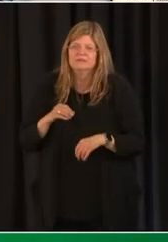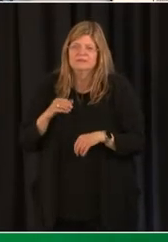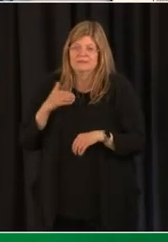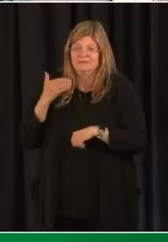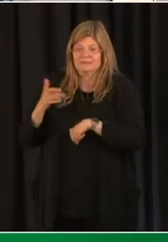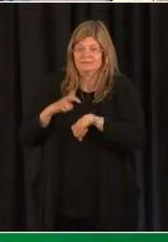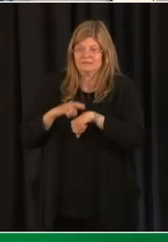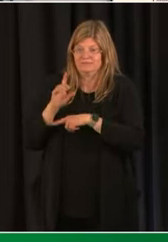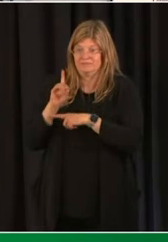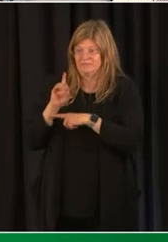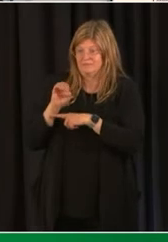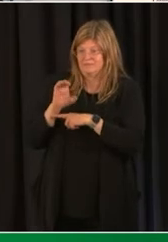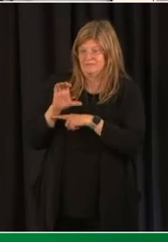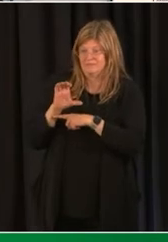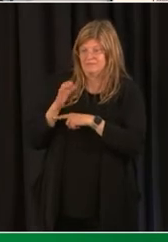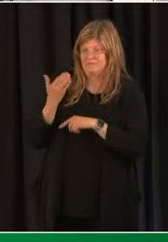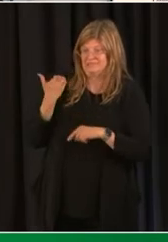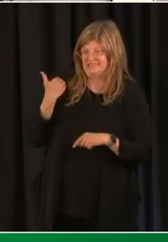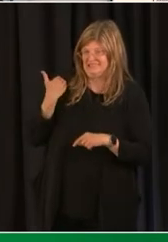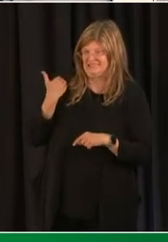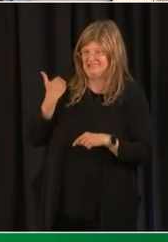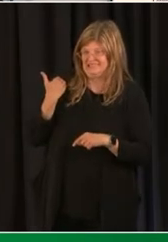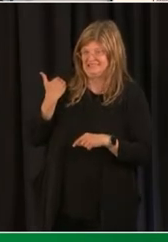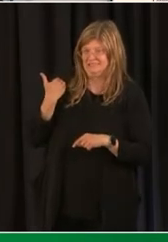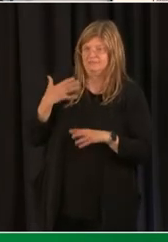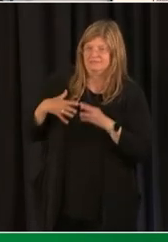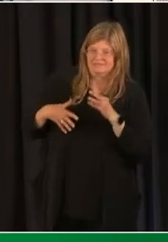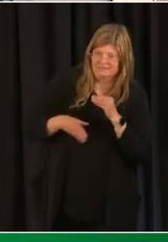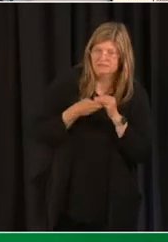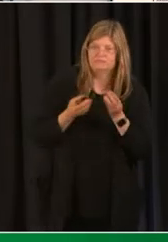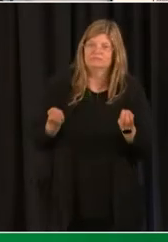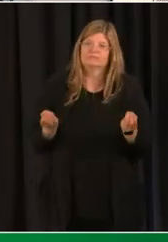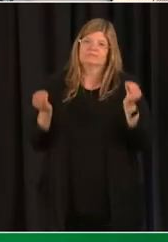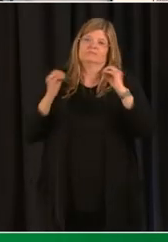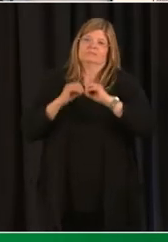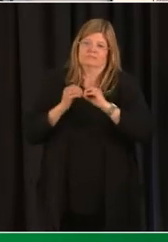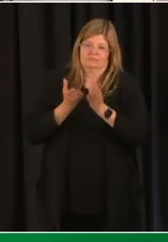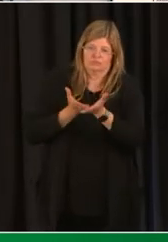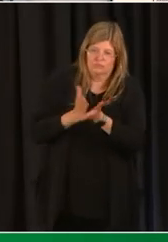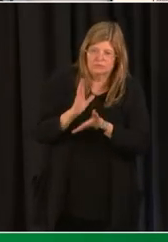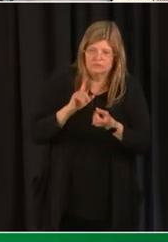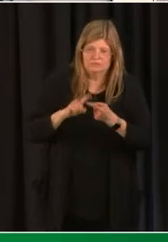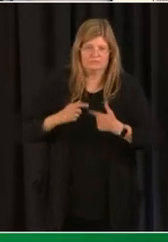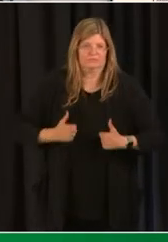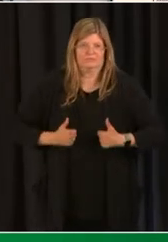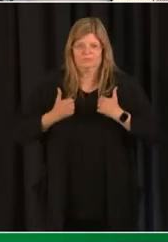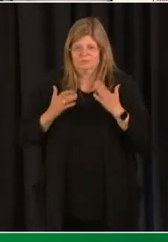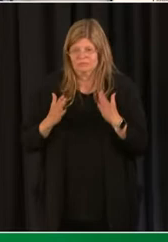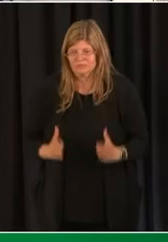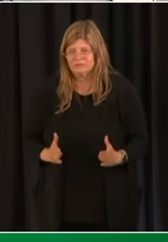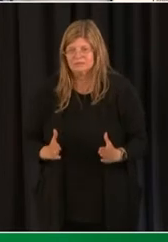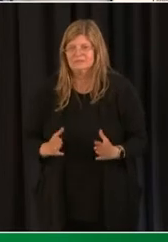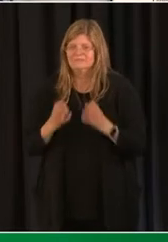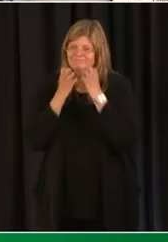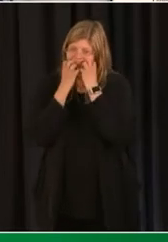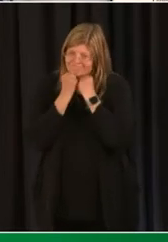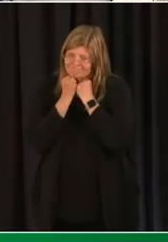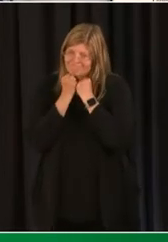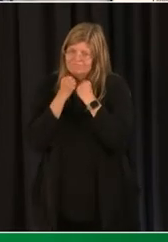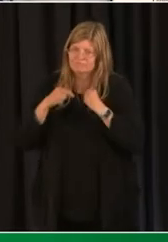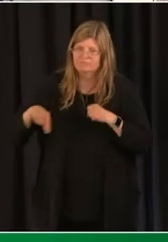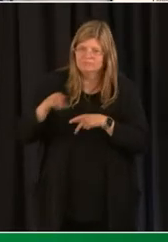Council approved several measures to enhance the rights of tenants, preserve affordable housing units,